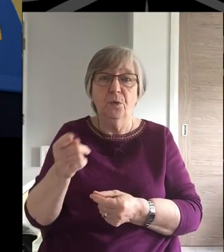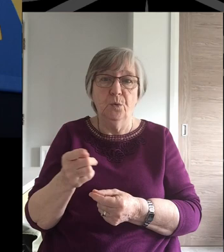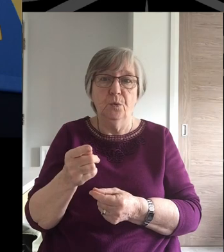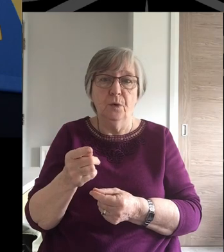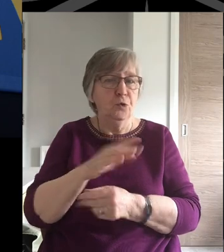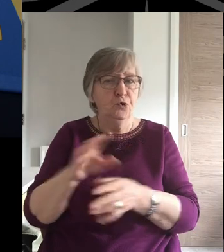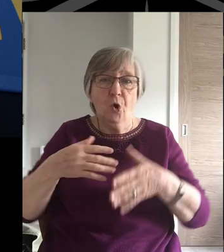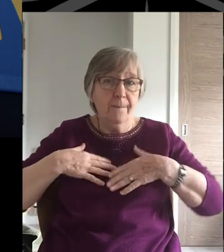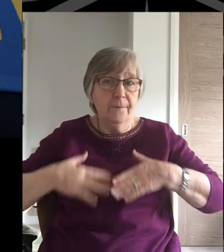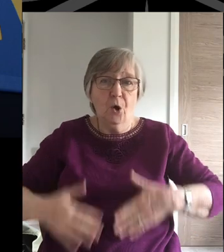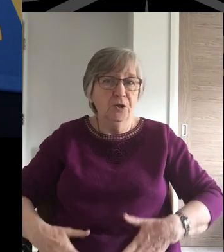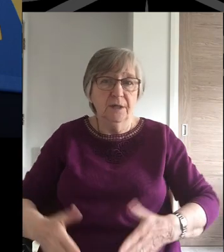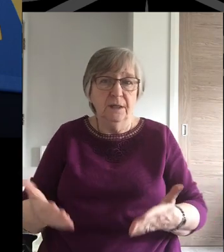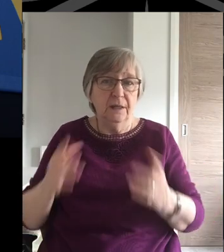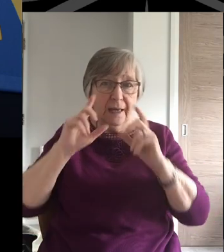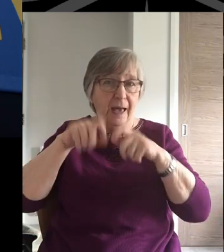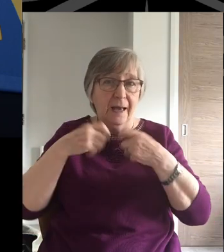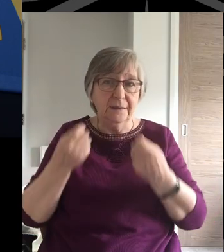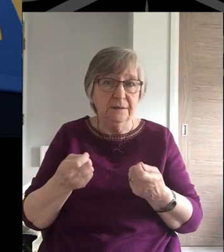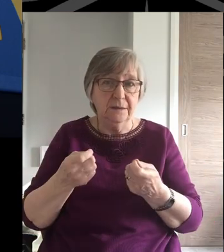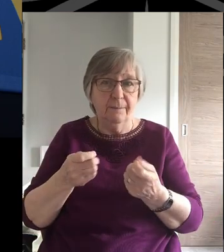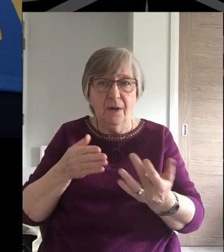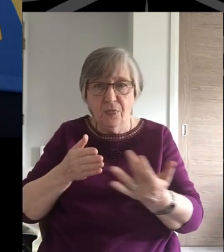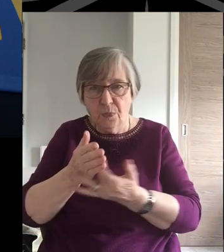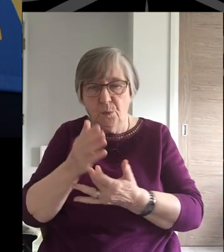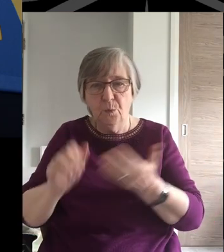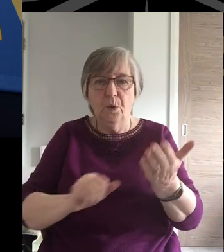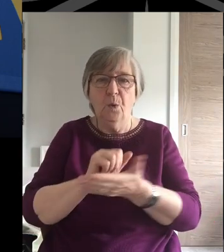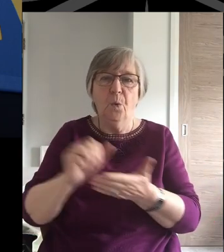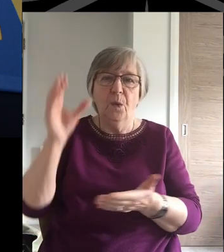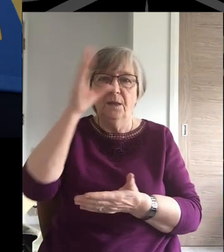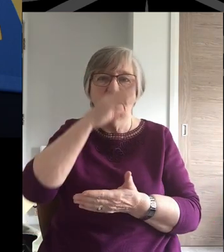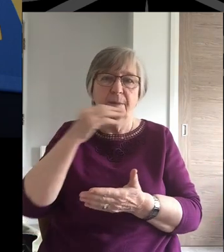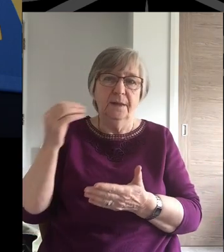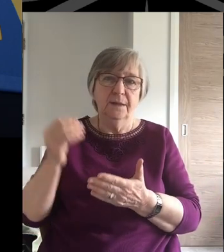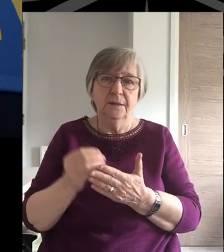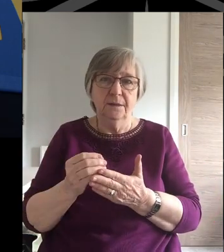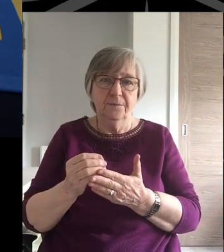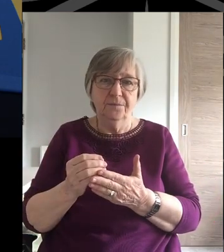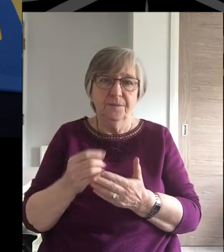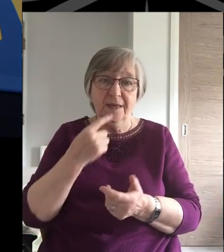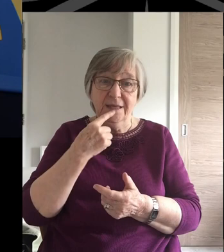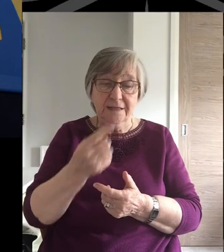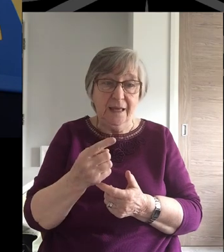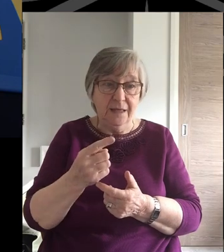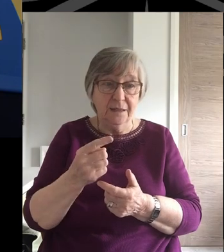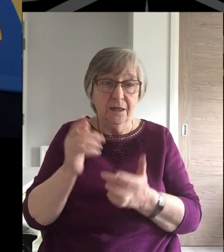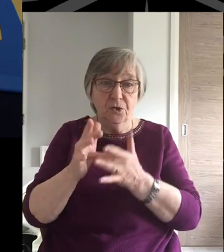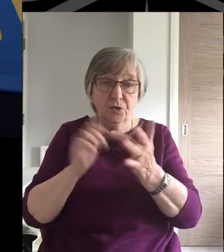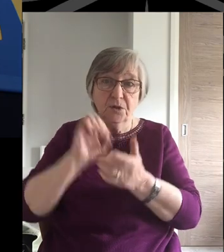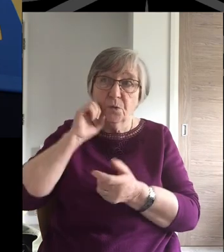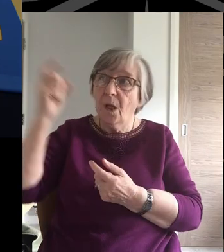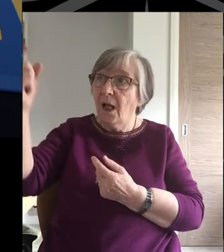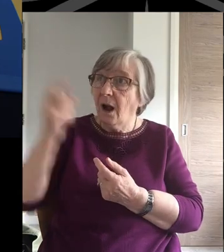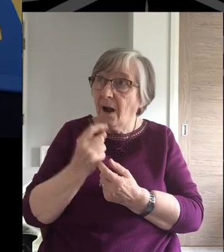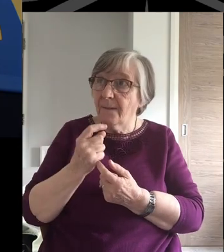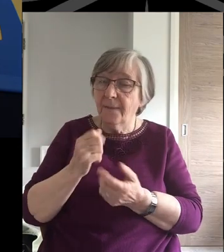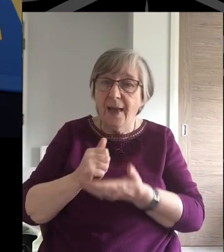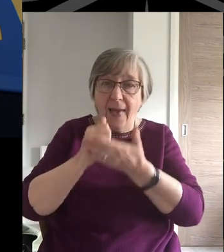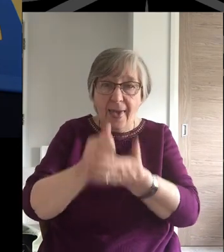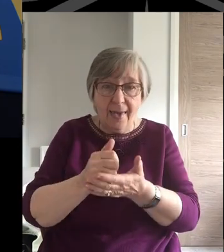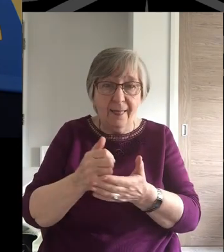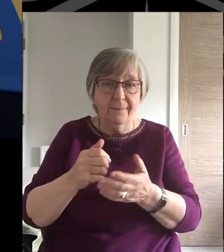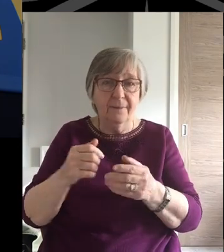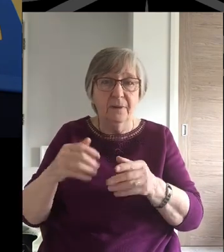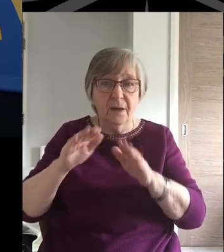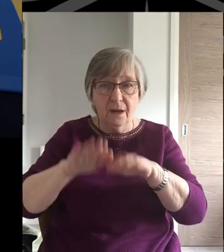This time not in the body, but through the Spirit. He said he would come to us, help us, guide us,